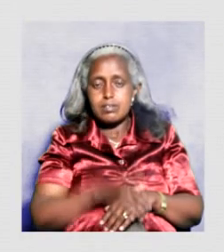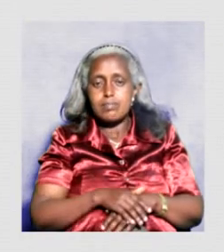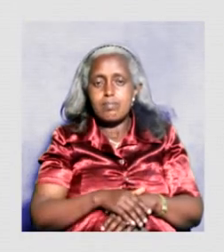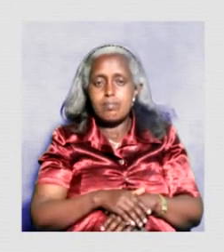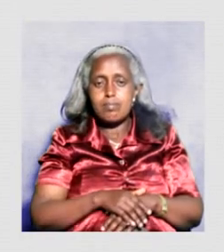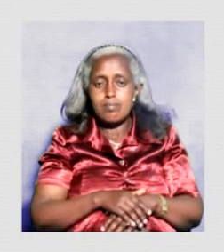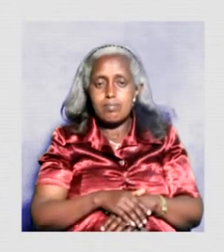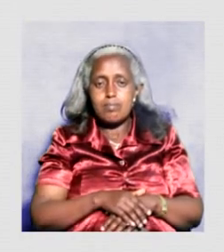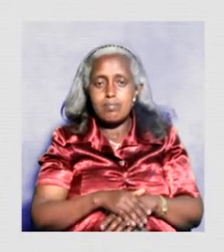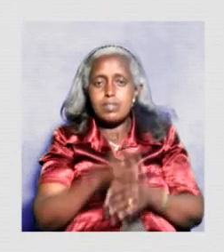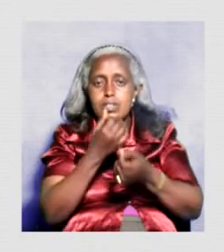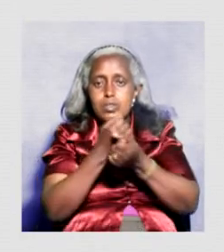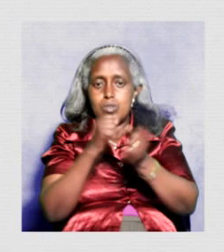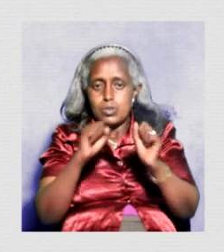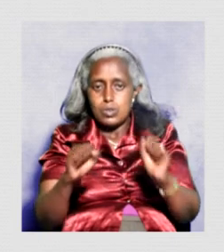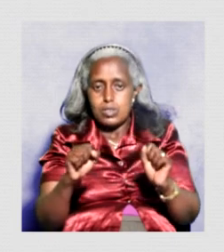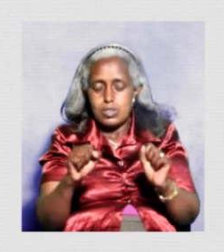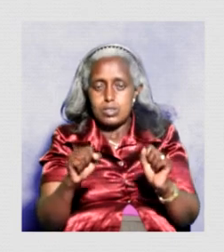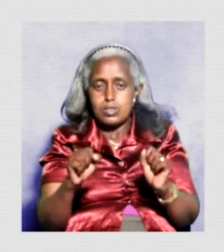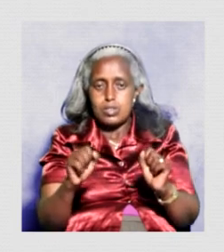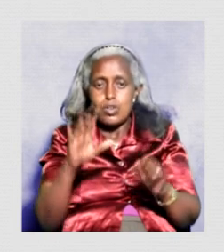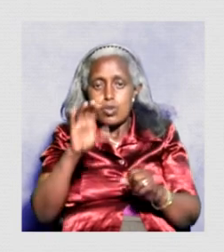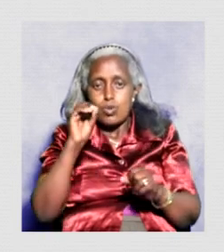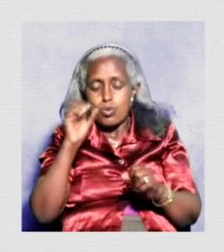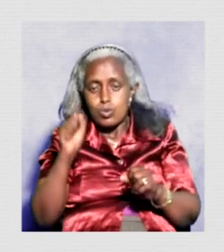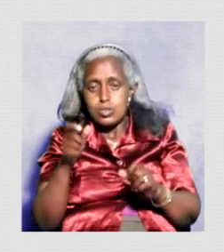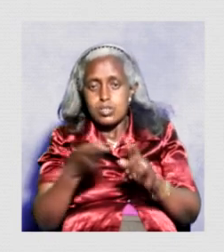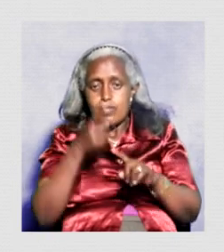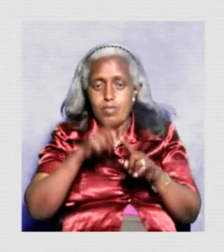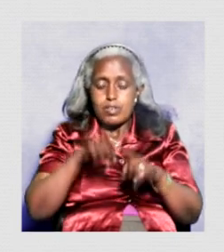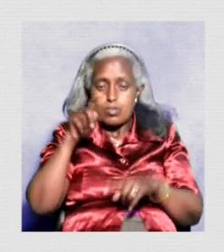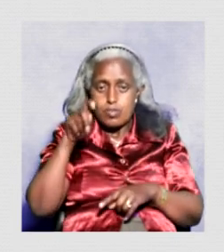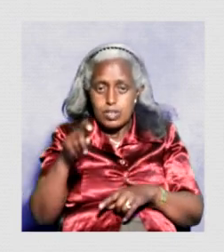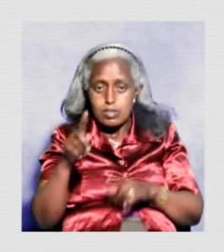Solution. Let's assume cos inverse of x to be